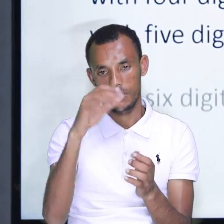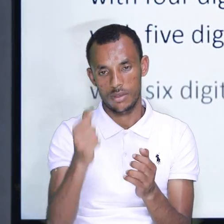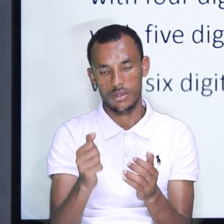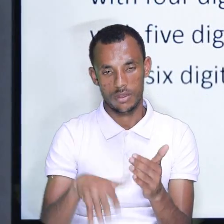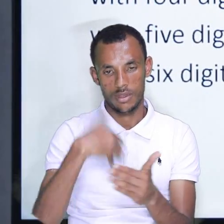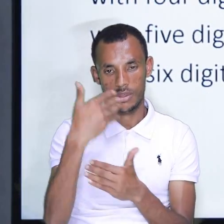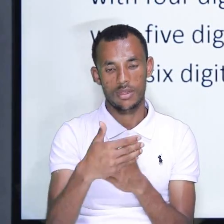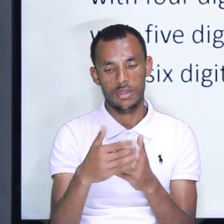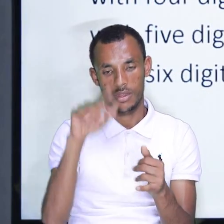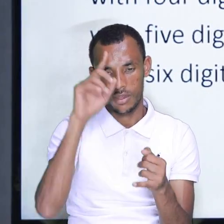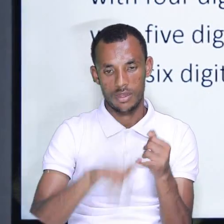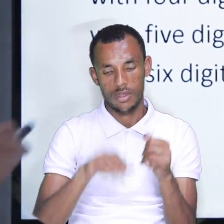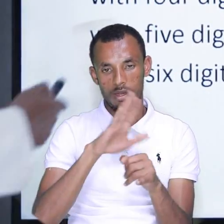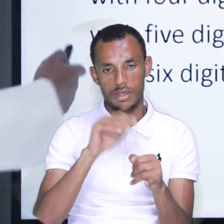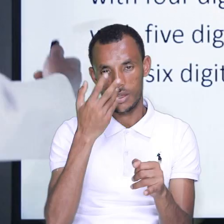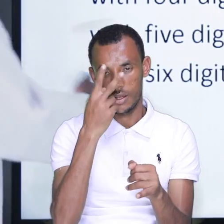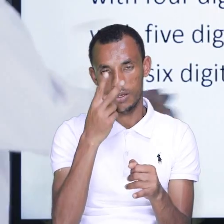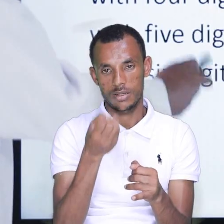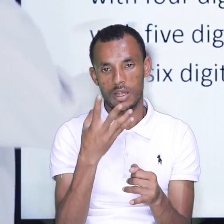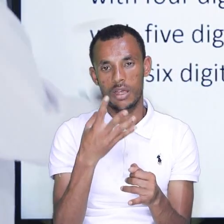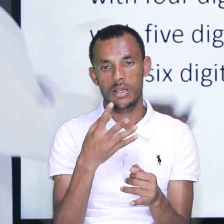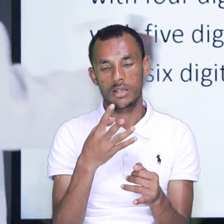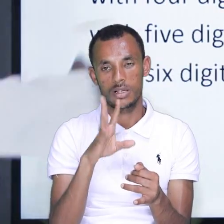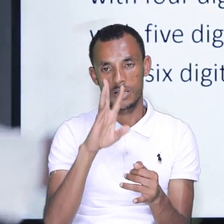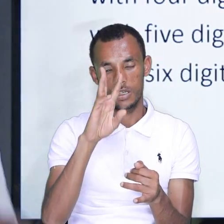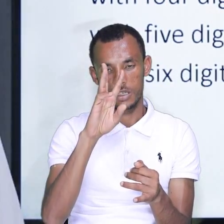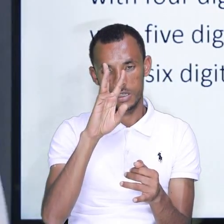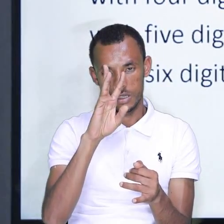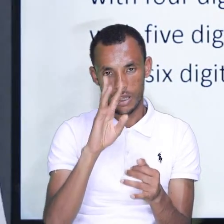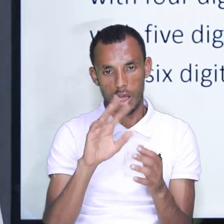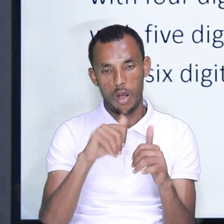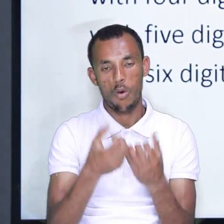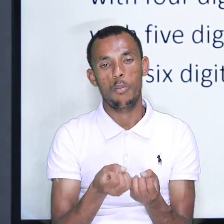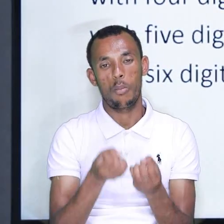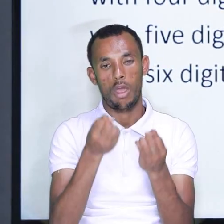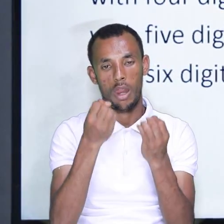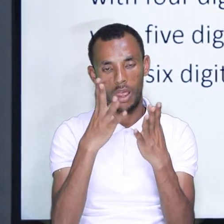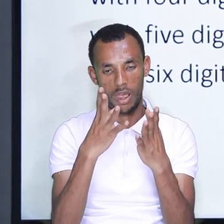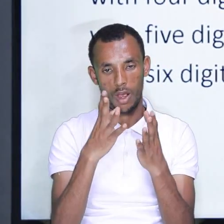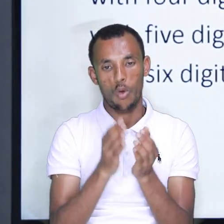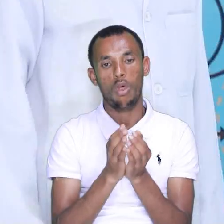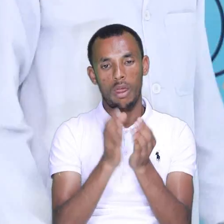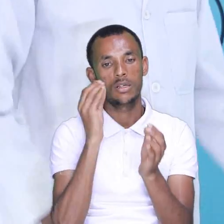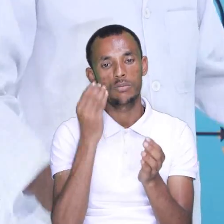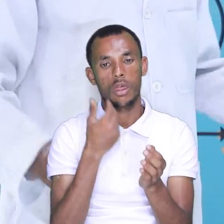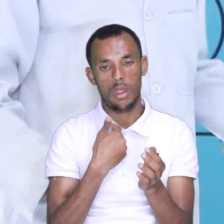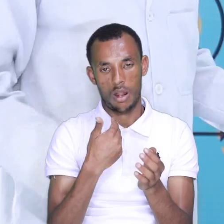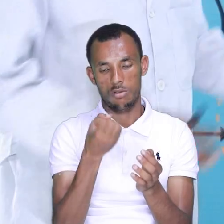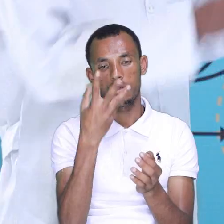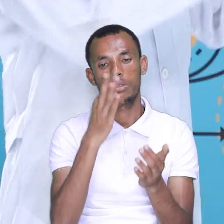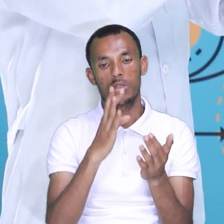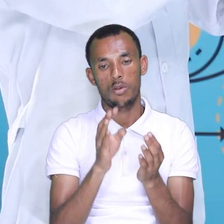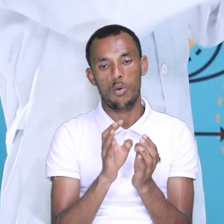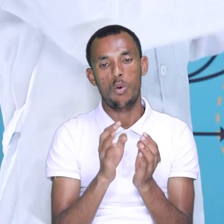Then, the last one. How many lottery tickets can you prepare? With 6 digits. 6-digit